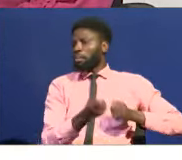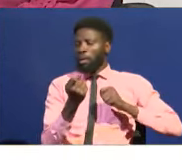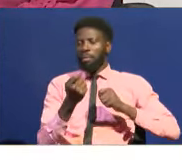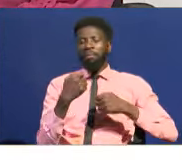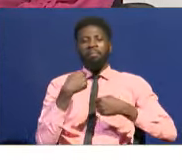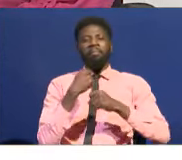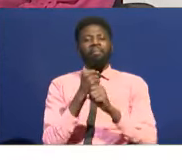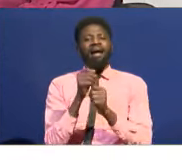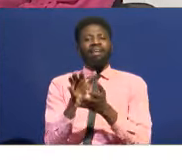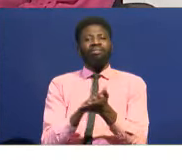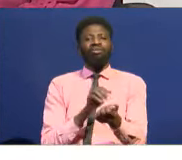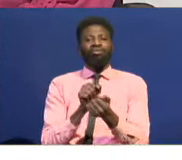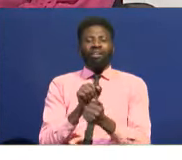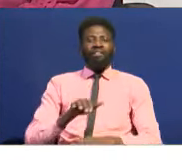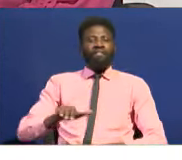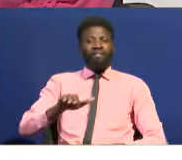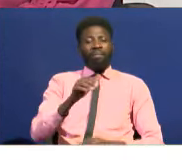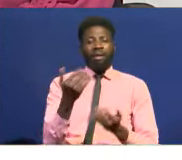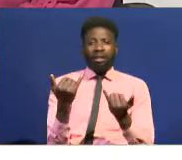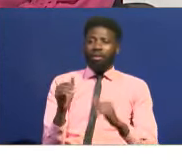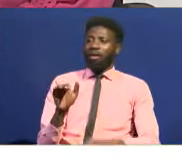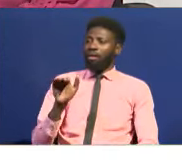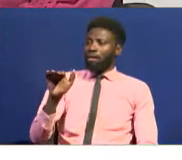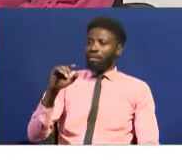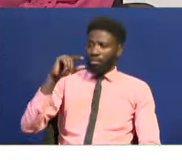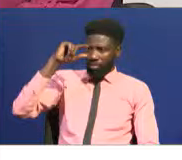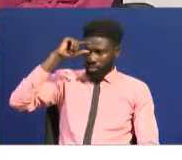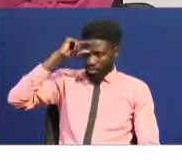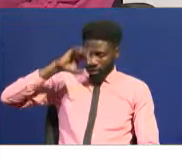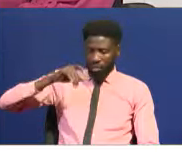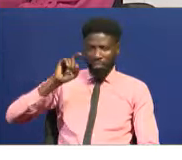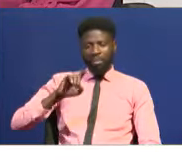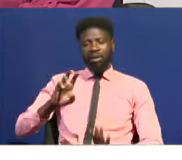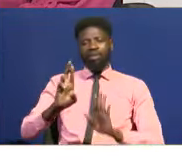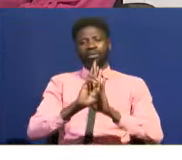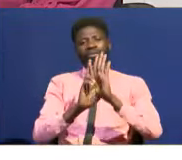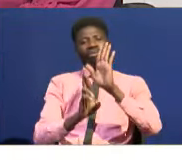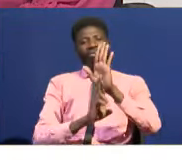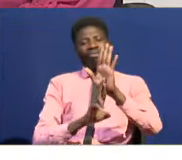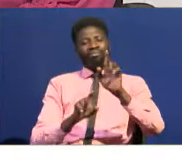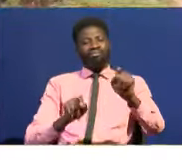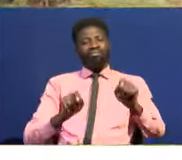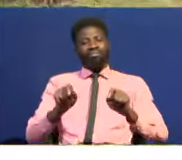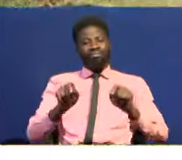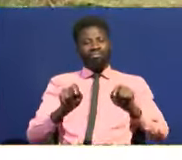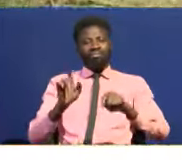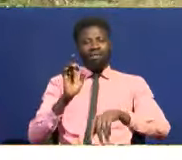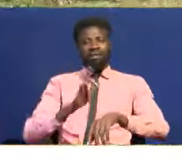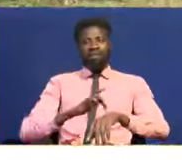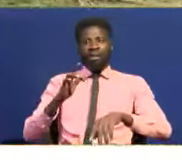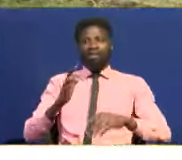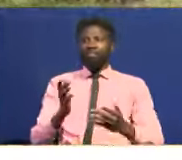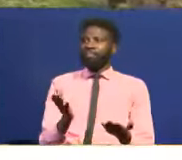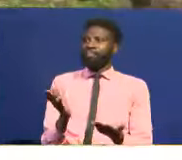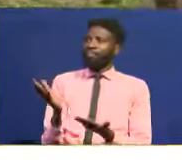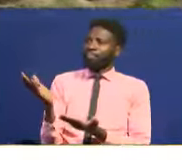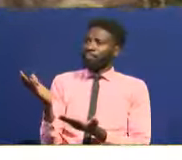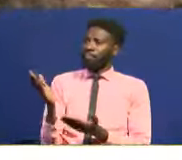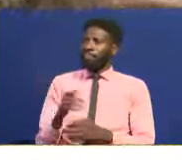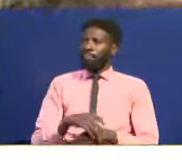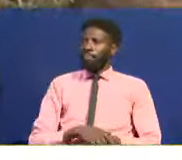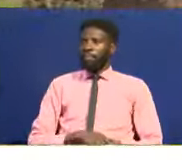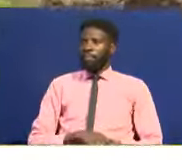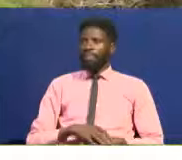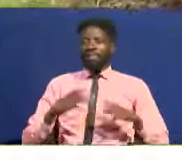to the county government to enact legislation to regulate and mitigate the effects. Stating effects of